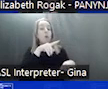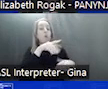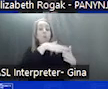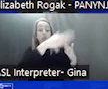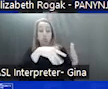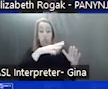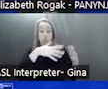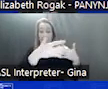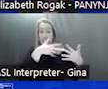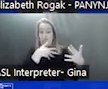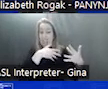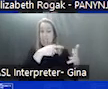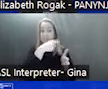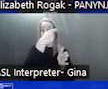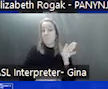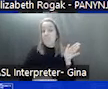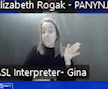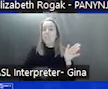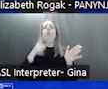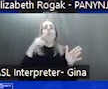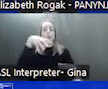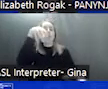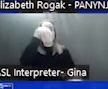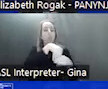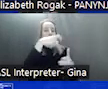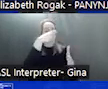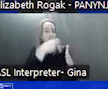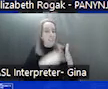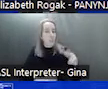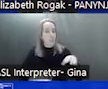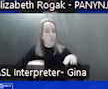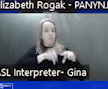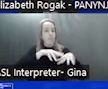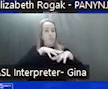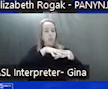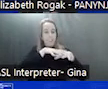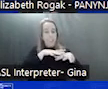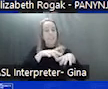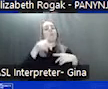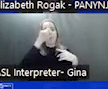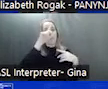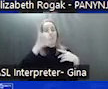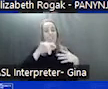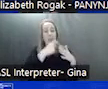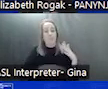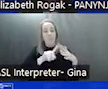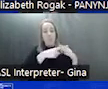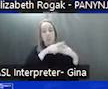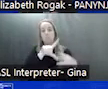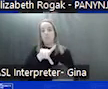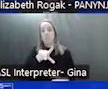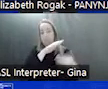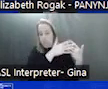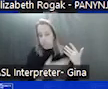congestion pricing as those fees are set for 2025 and beyond? We also think that an inventory of